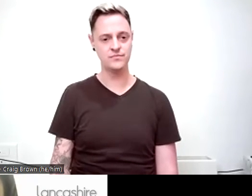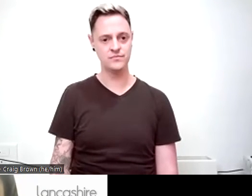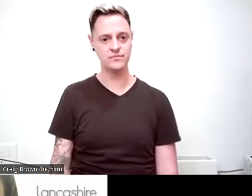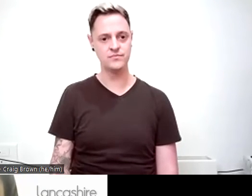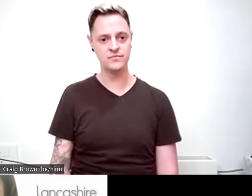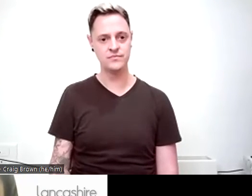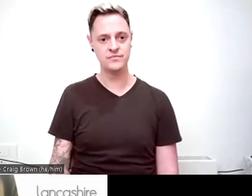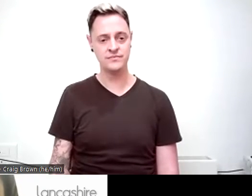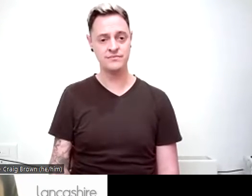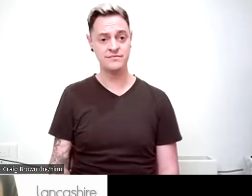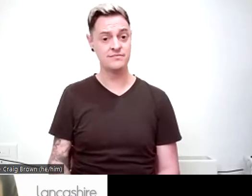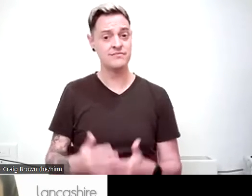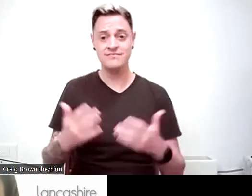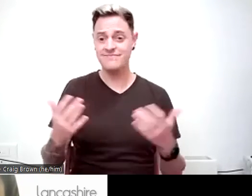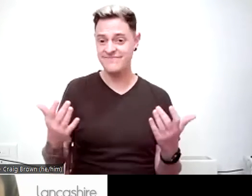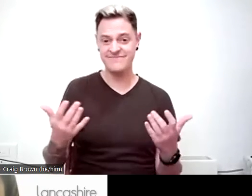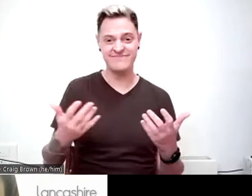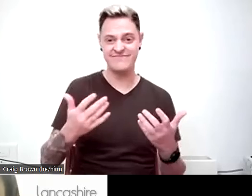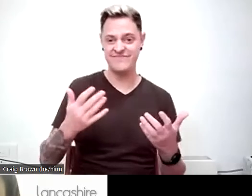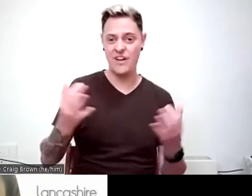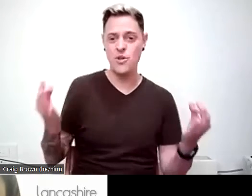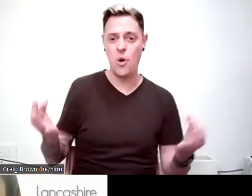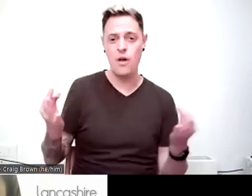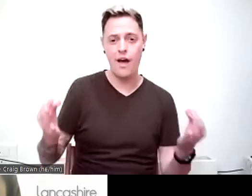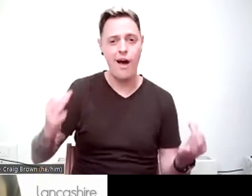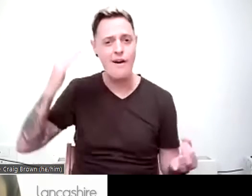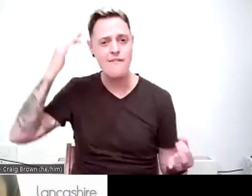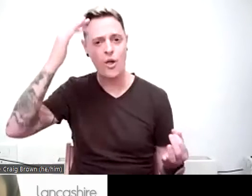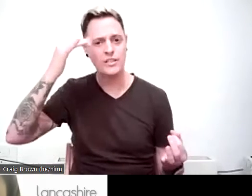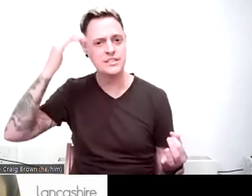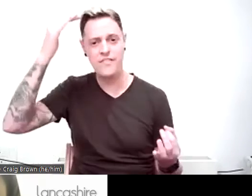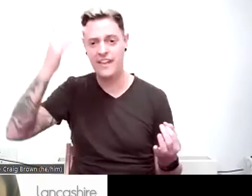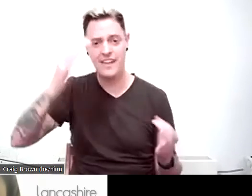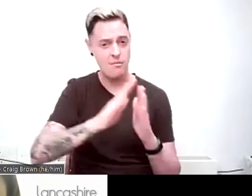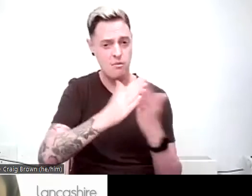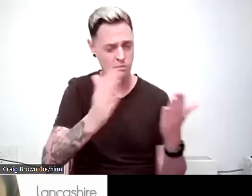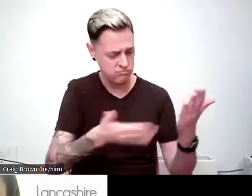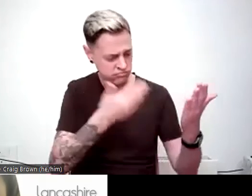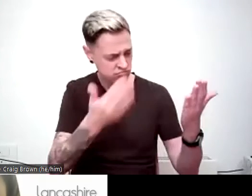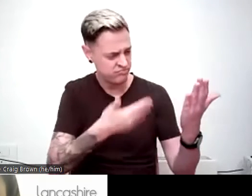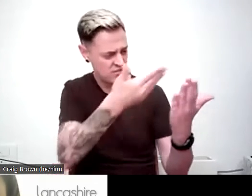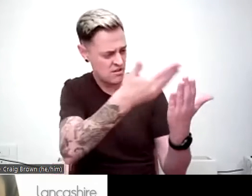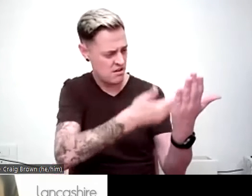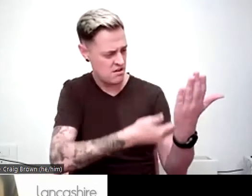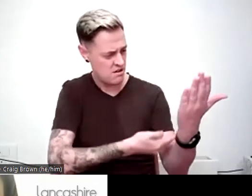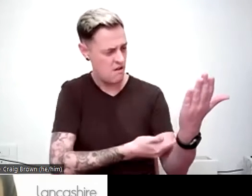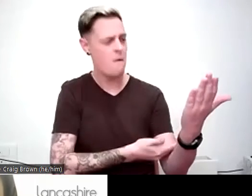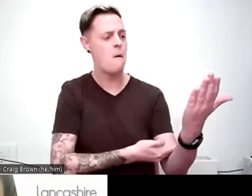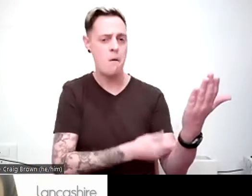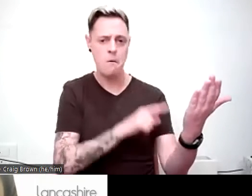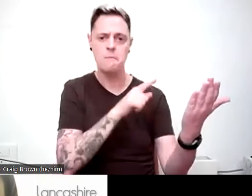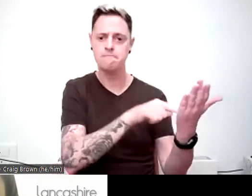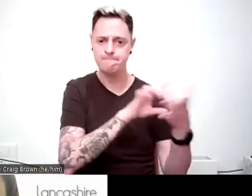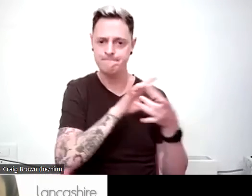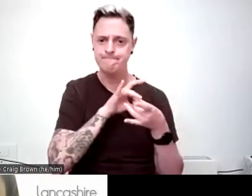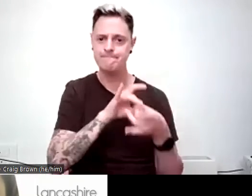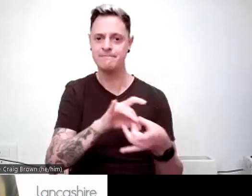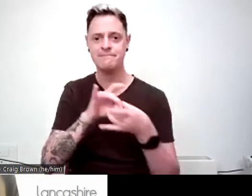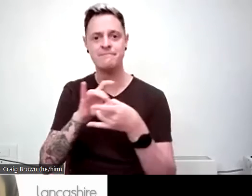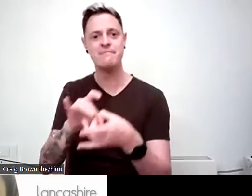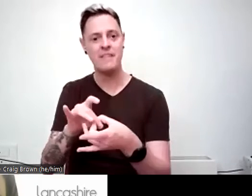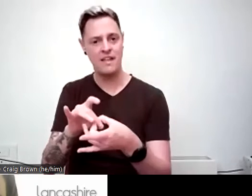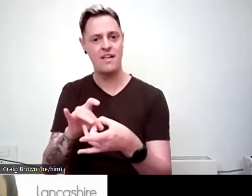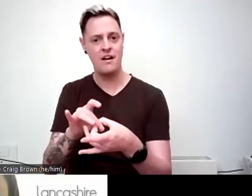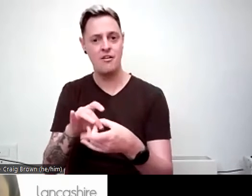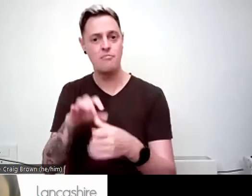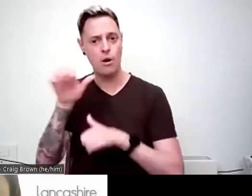reading kind of yoga philosophy and stuff, you can really see the connection with some therapeutic processes,